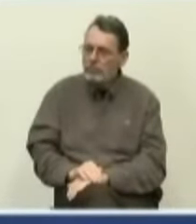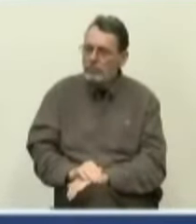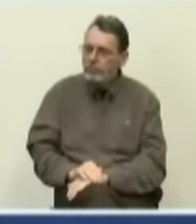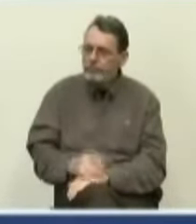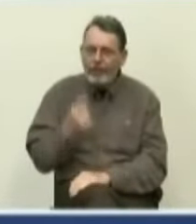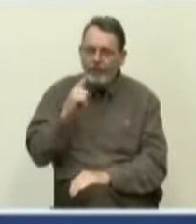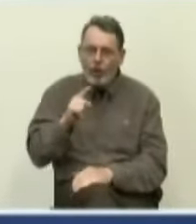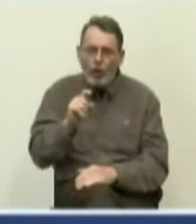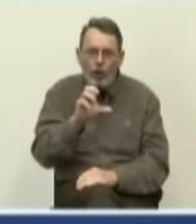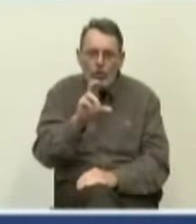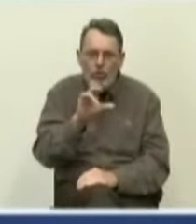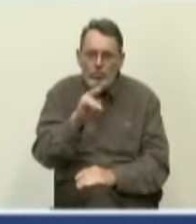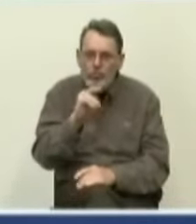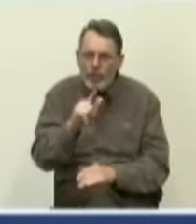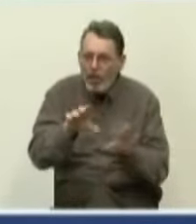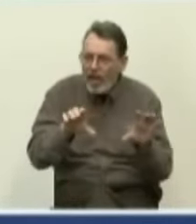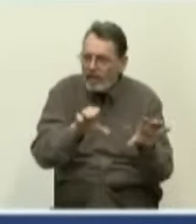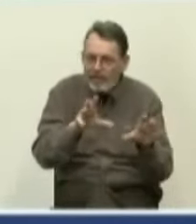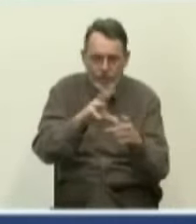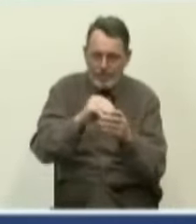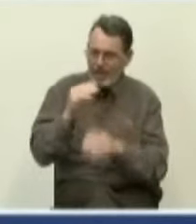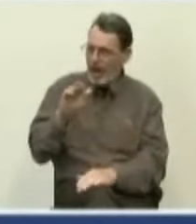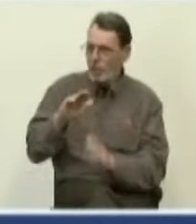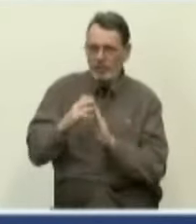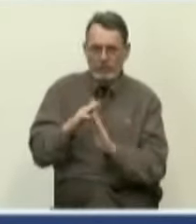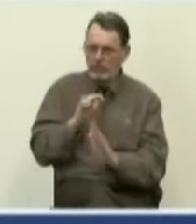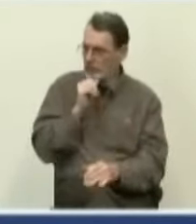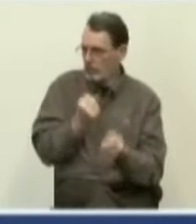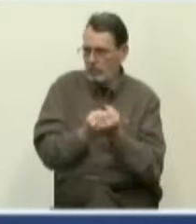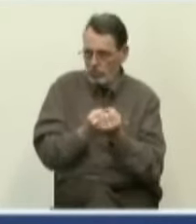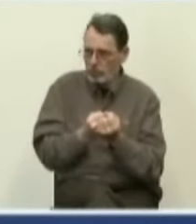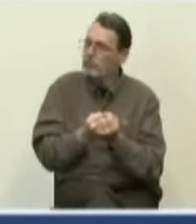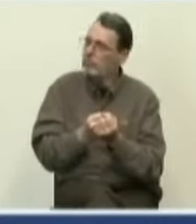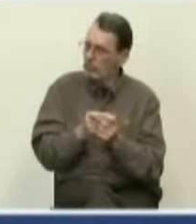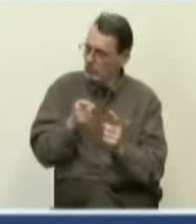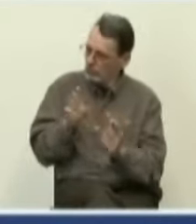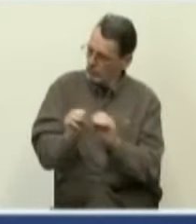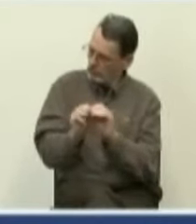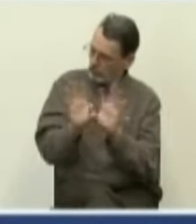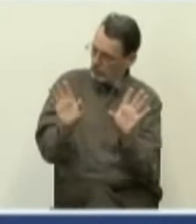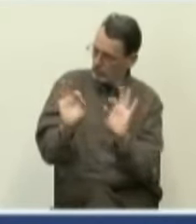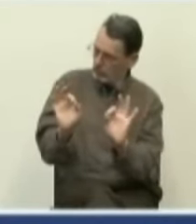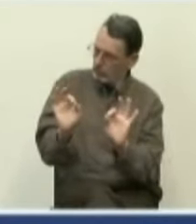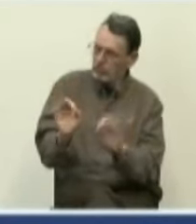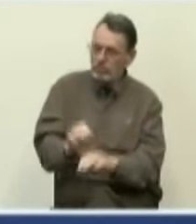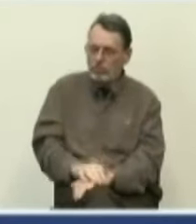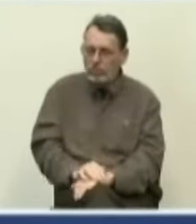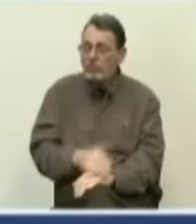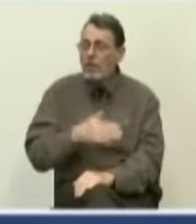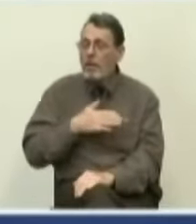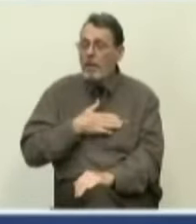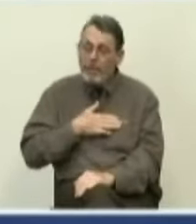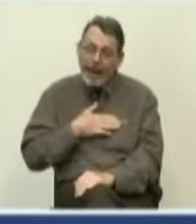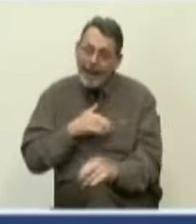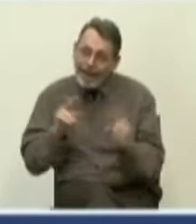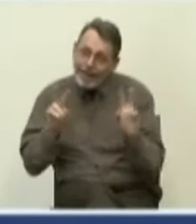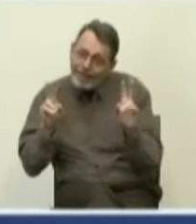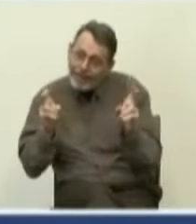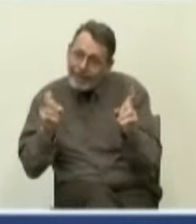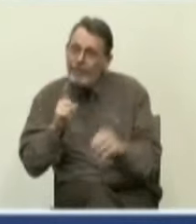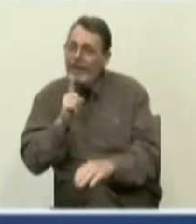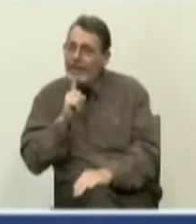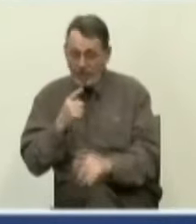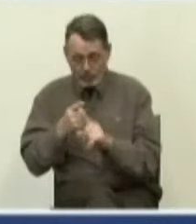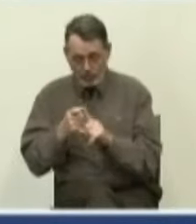criminal activity within our city. Let's get that straight. So my thing is, you know, from what